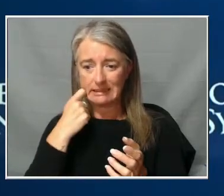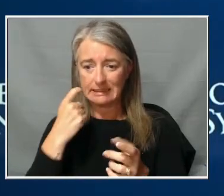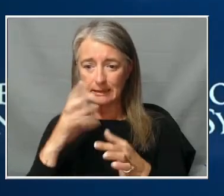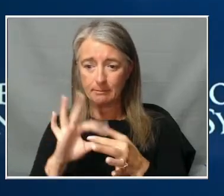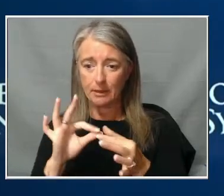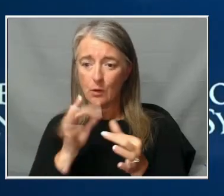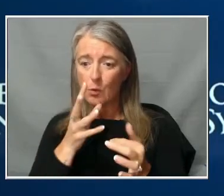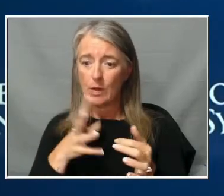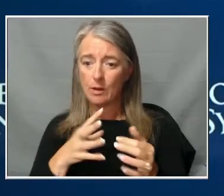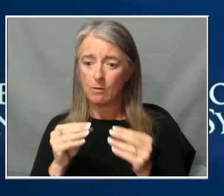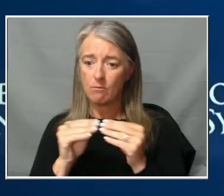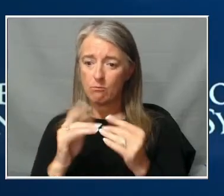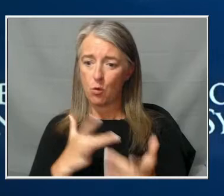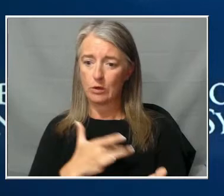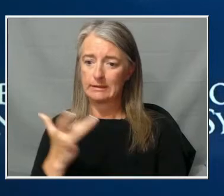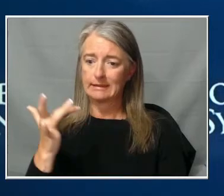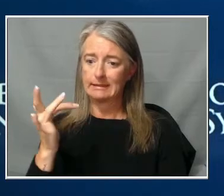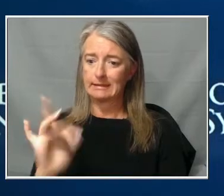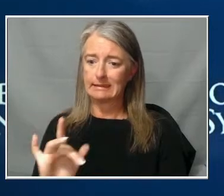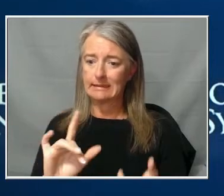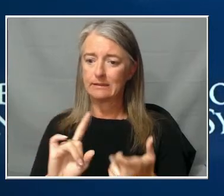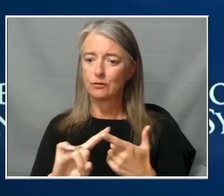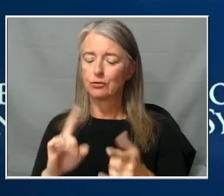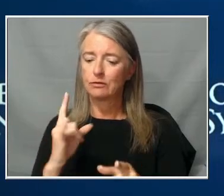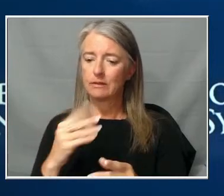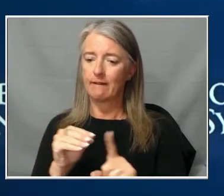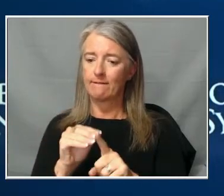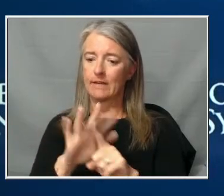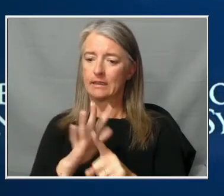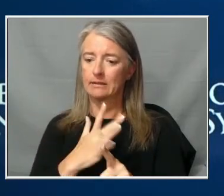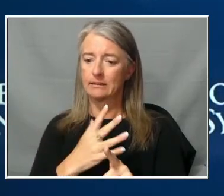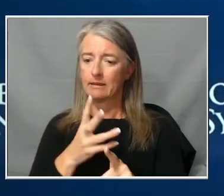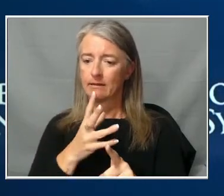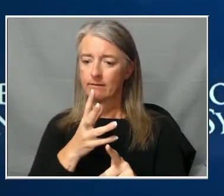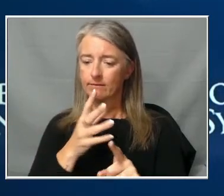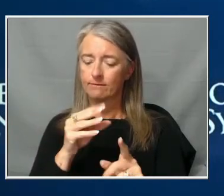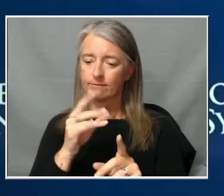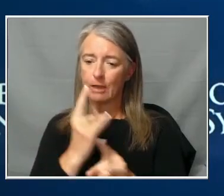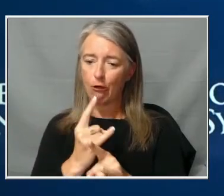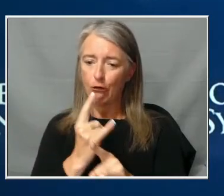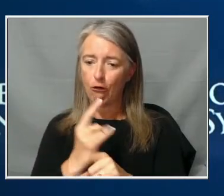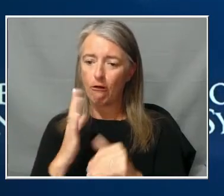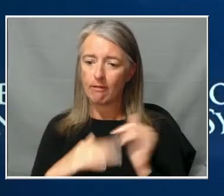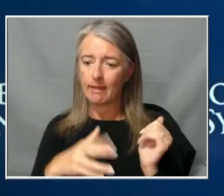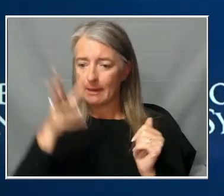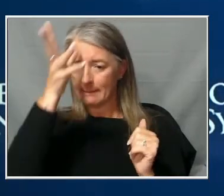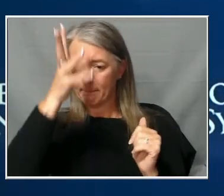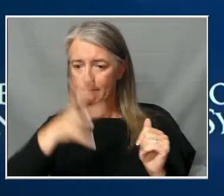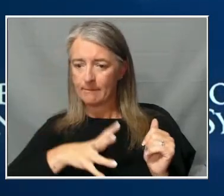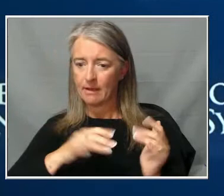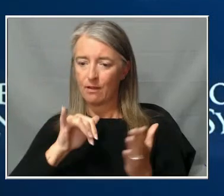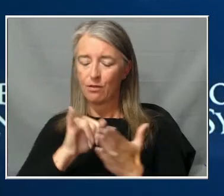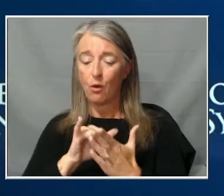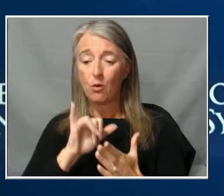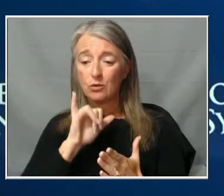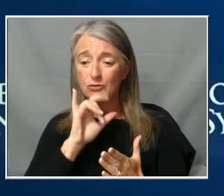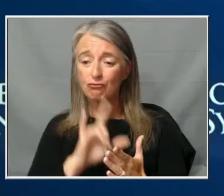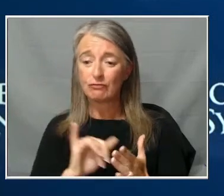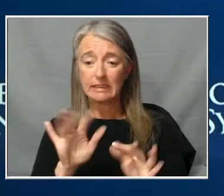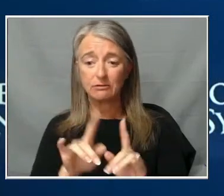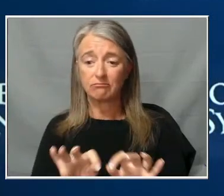more sensitive to the effects of alcohol than men are, and those phenomena you know, are true